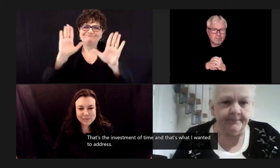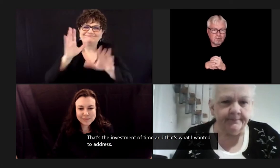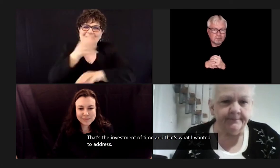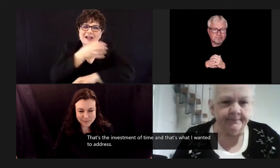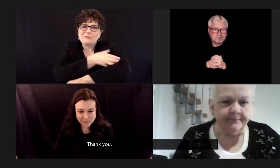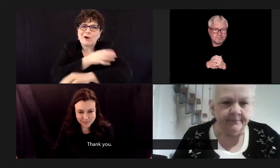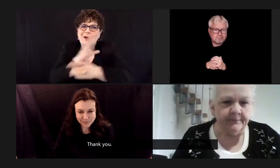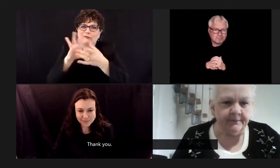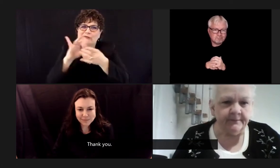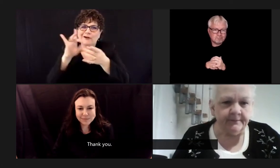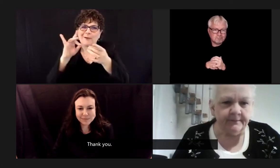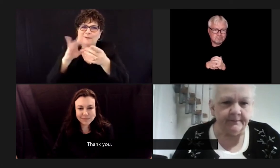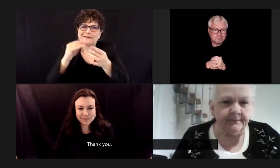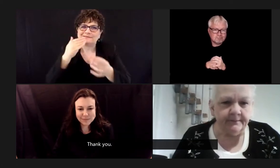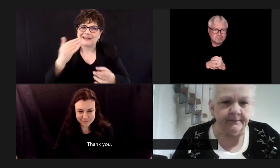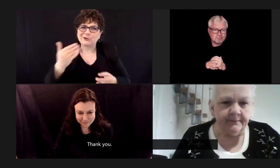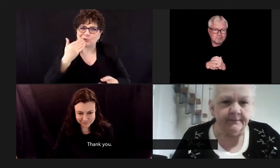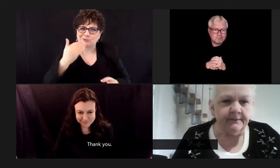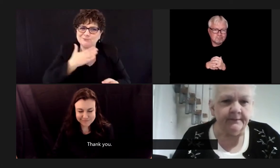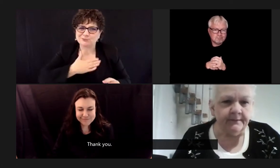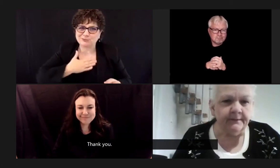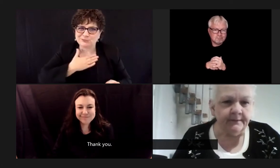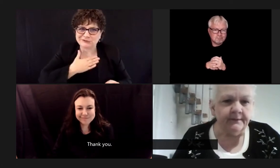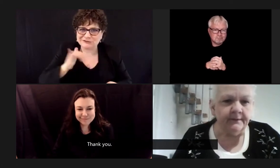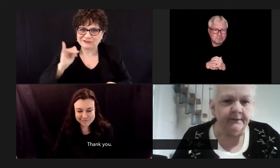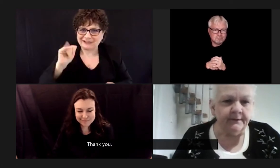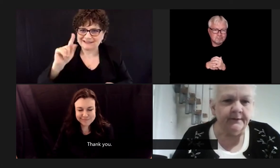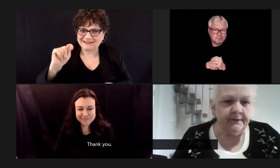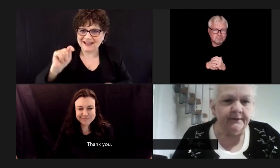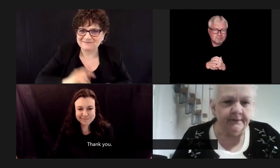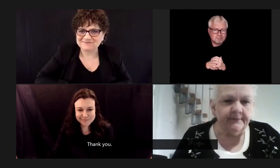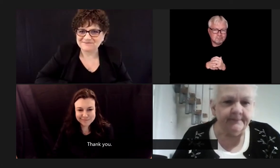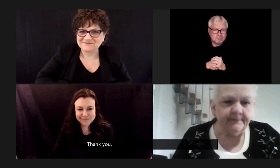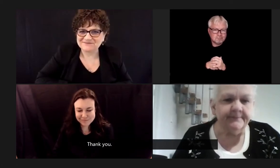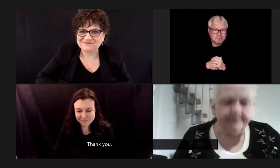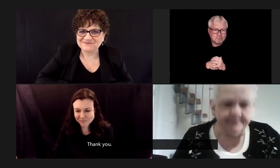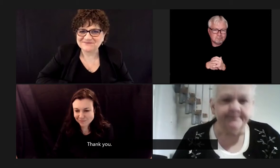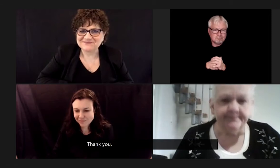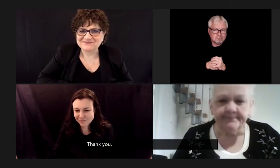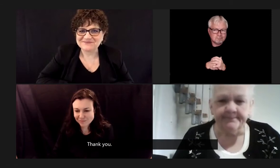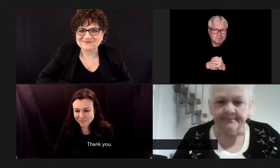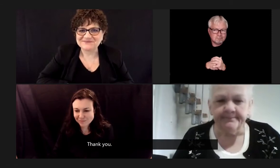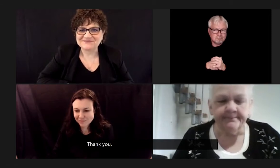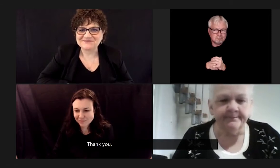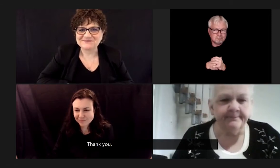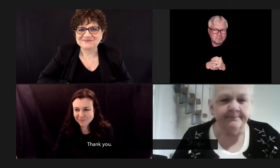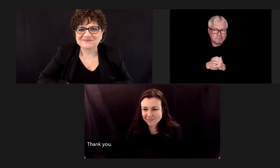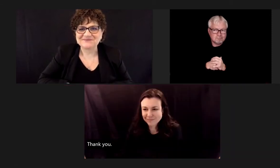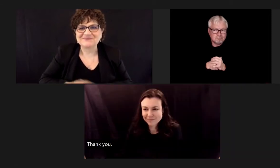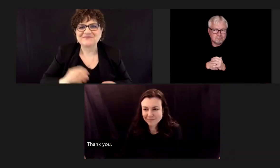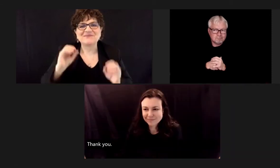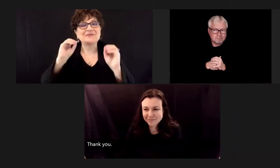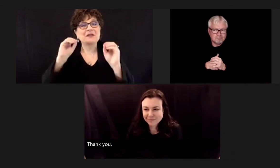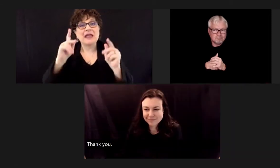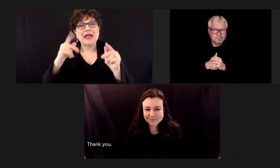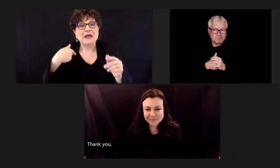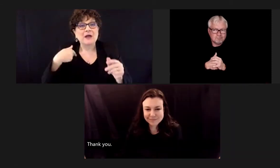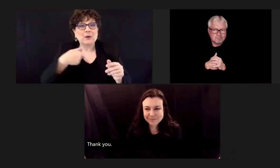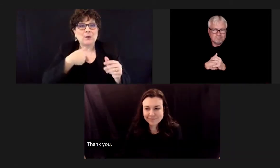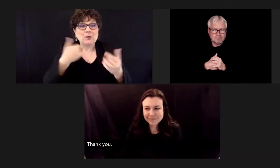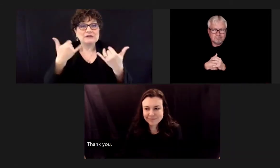Well, thank you so much, Allie. This was a very powerful message that you shared, and we really appreciate that.